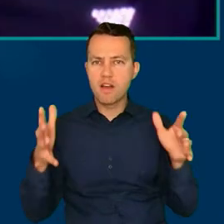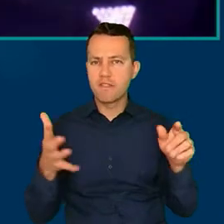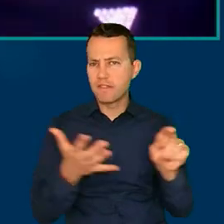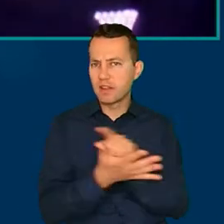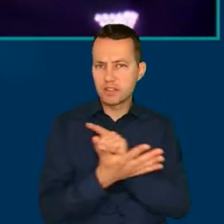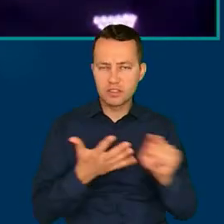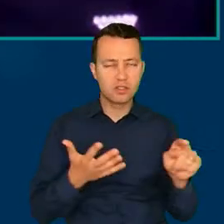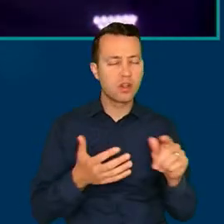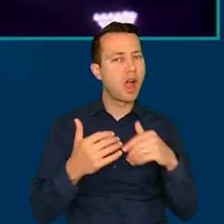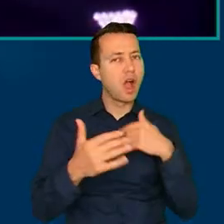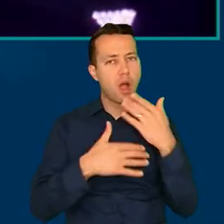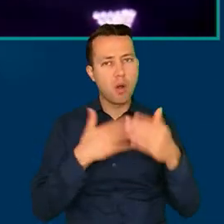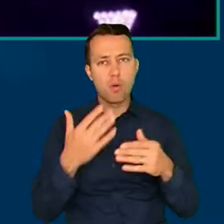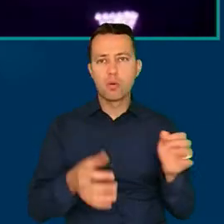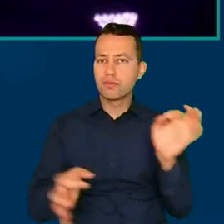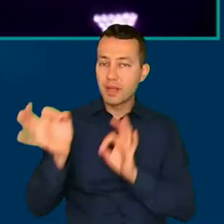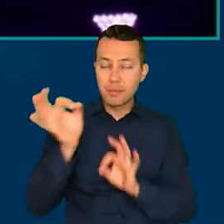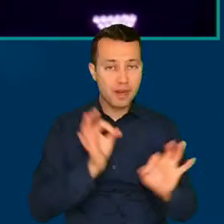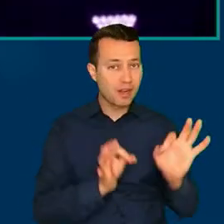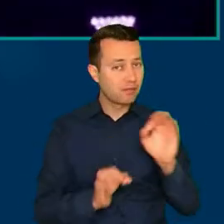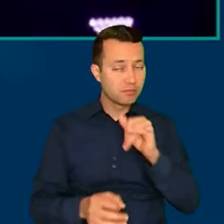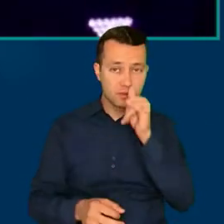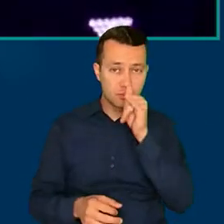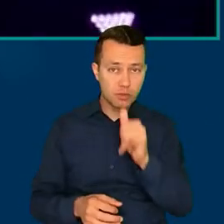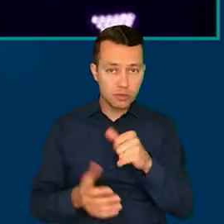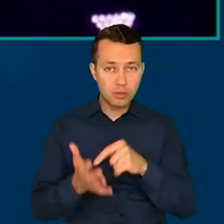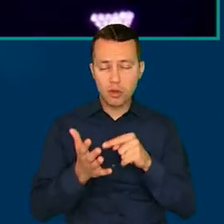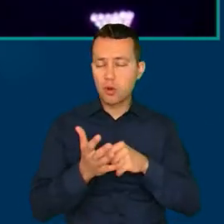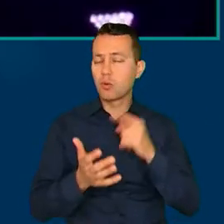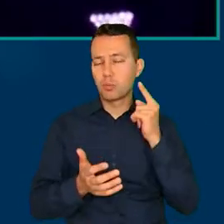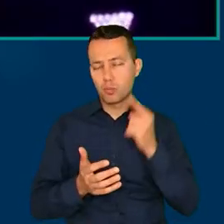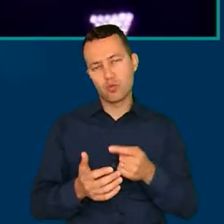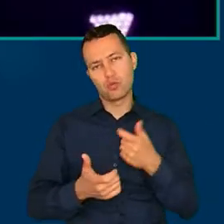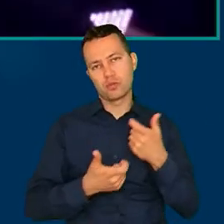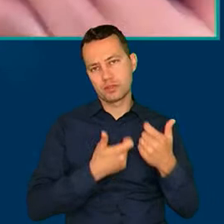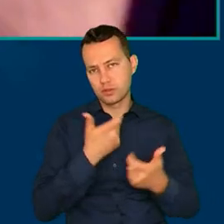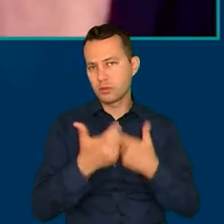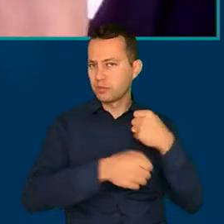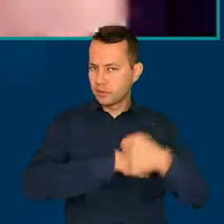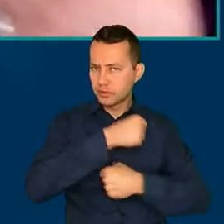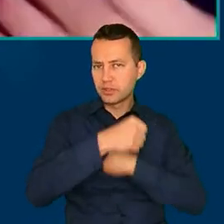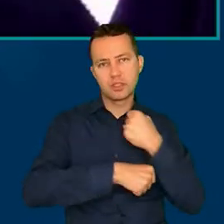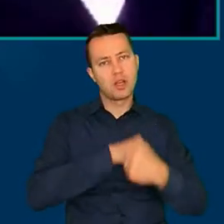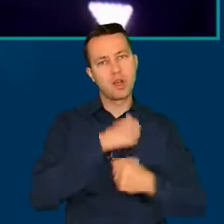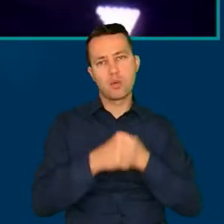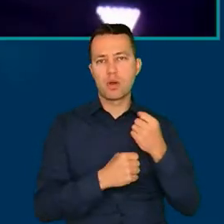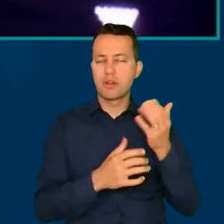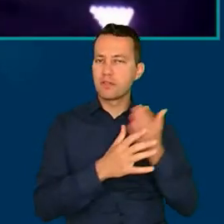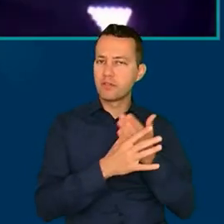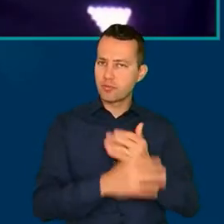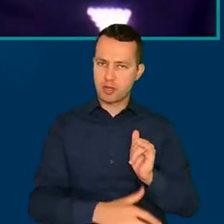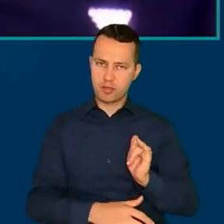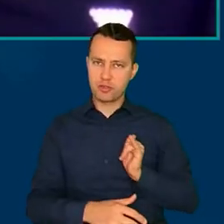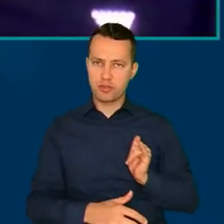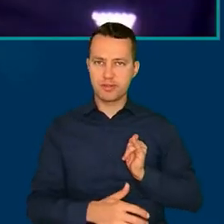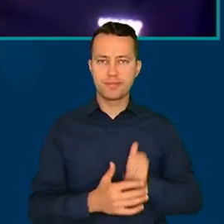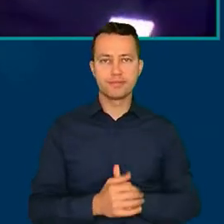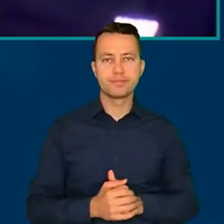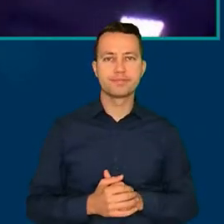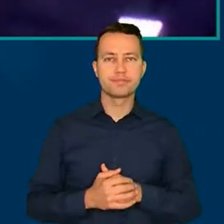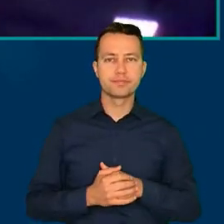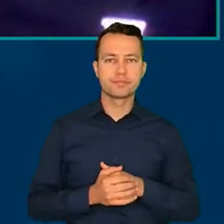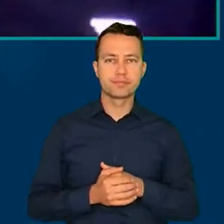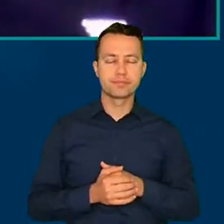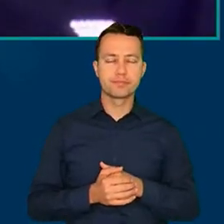be most irreversible. And the salience, the most salient matters are